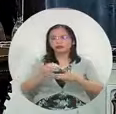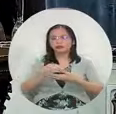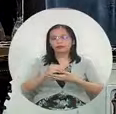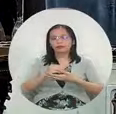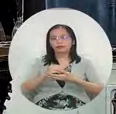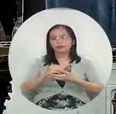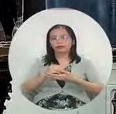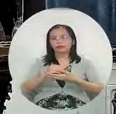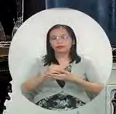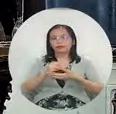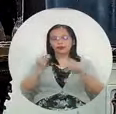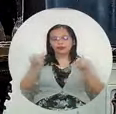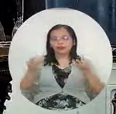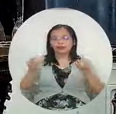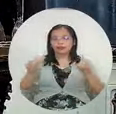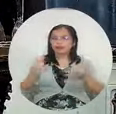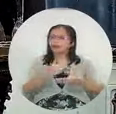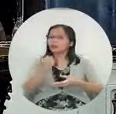Word of God.